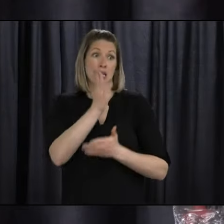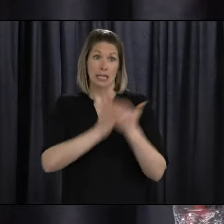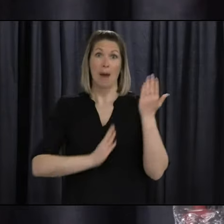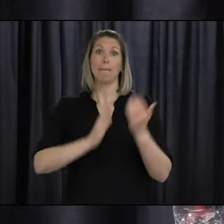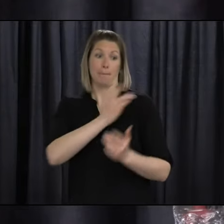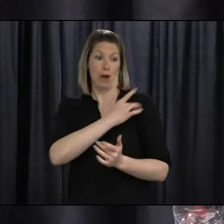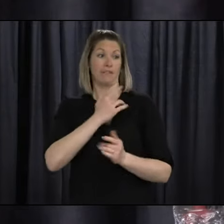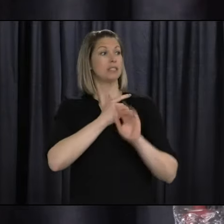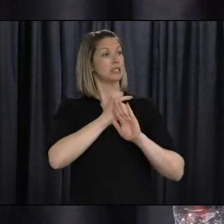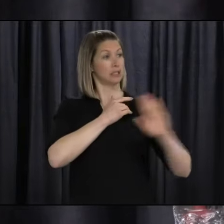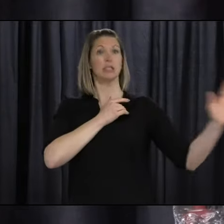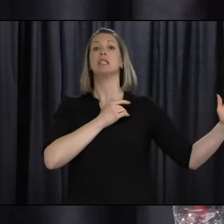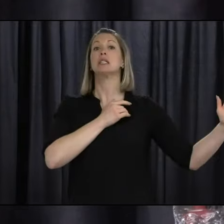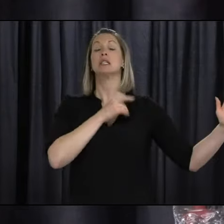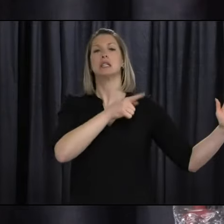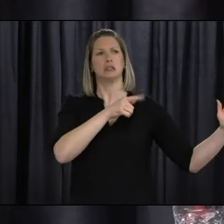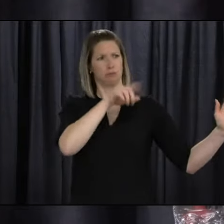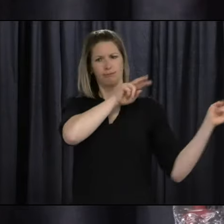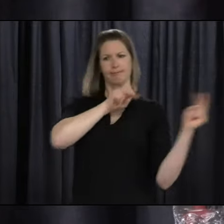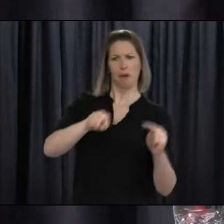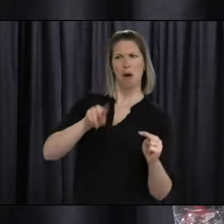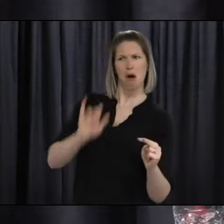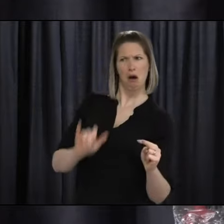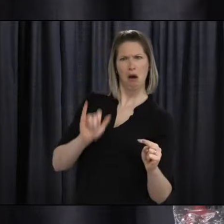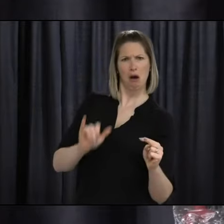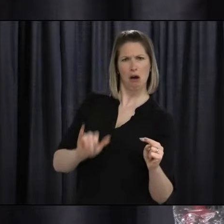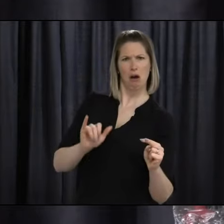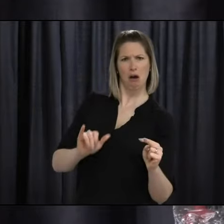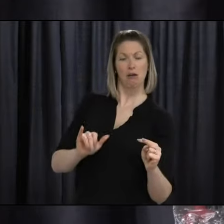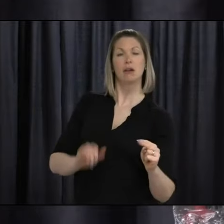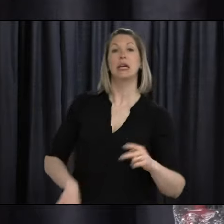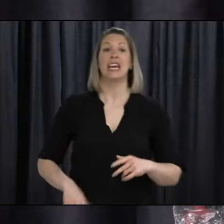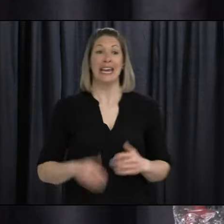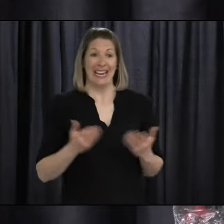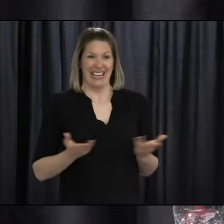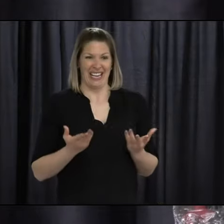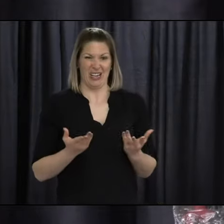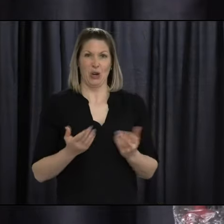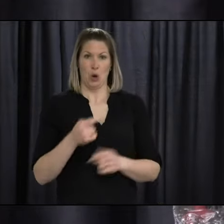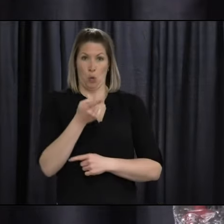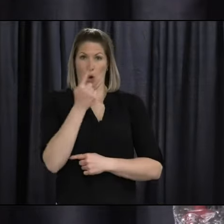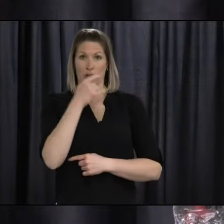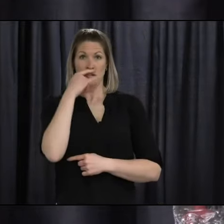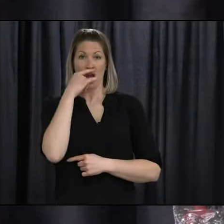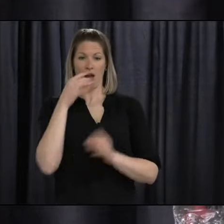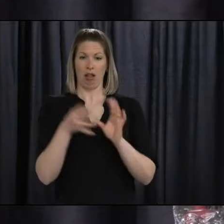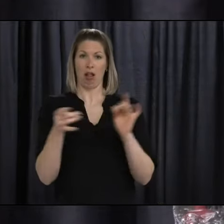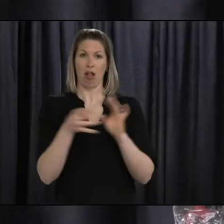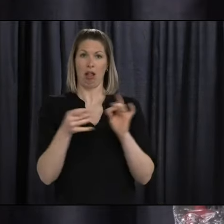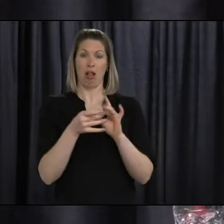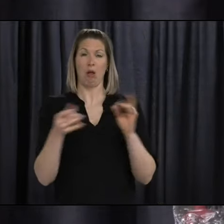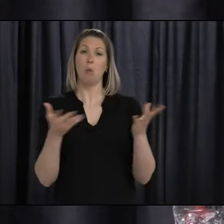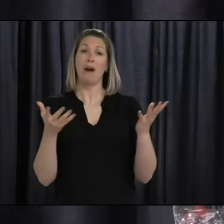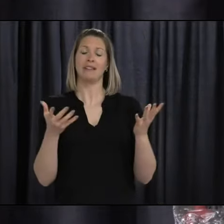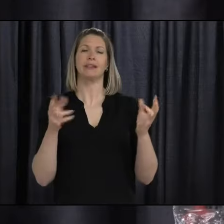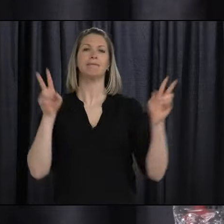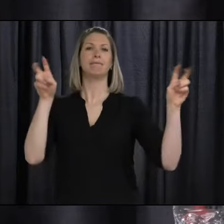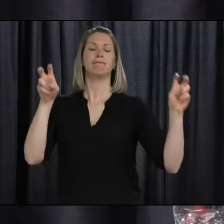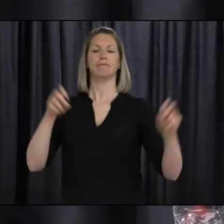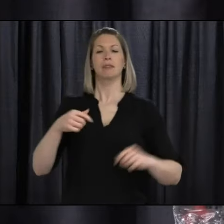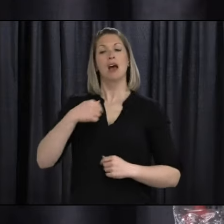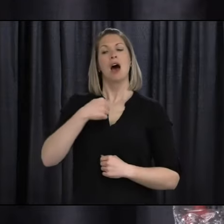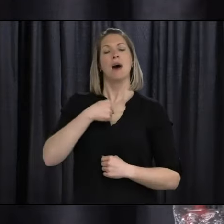most about the program was learning new skills when I'm worried. The program helped me to be able to go to my friends